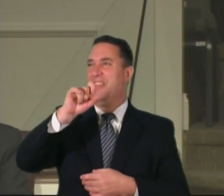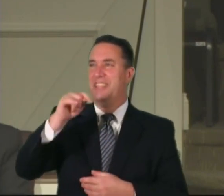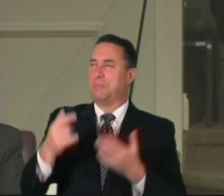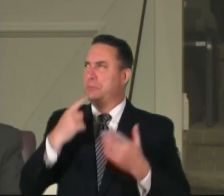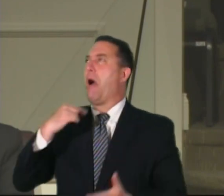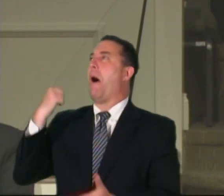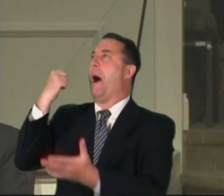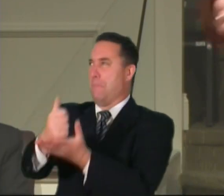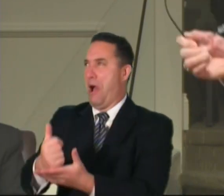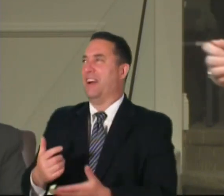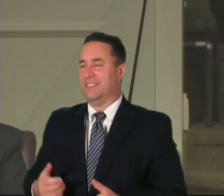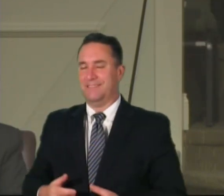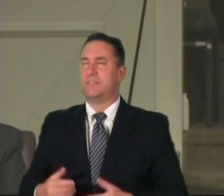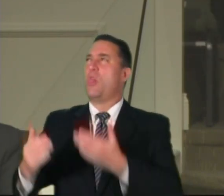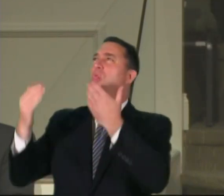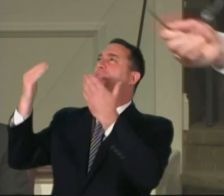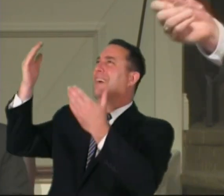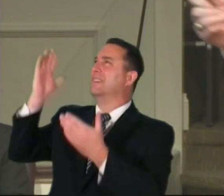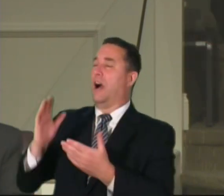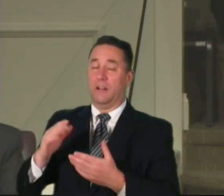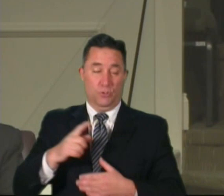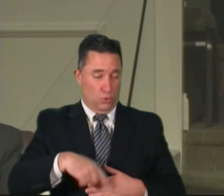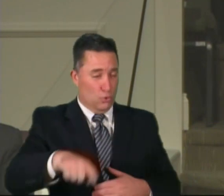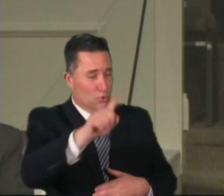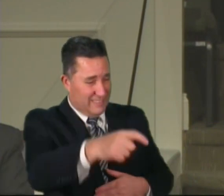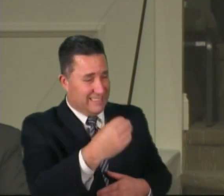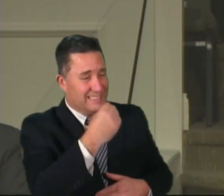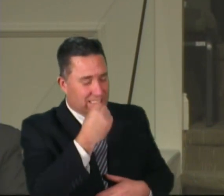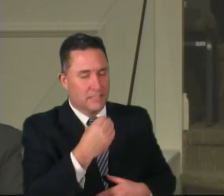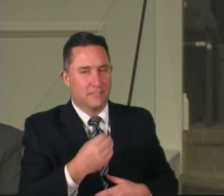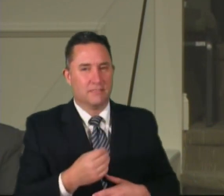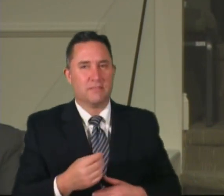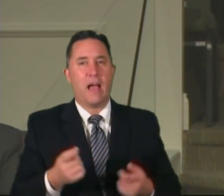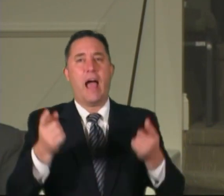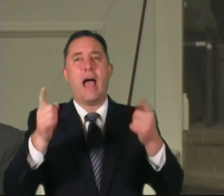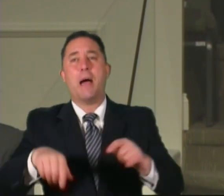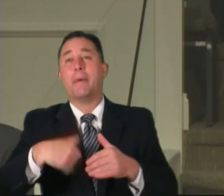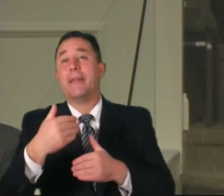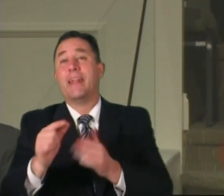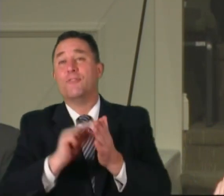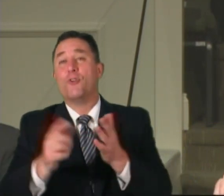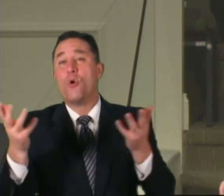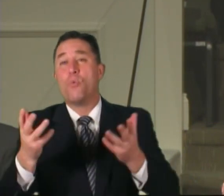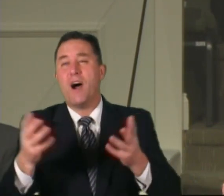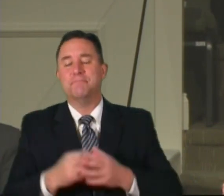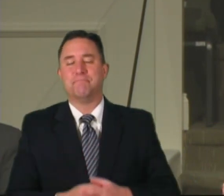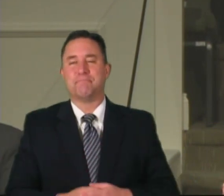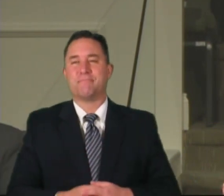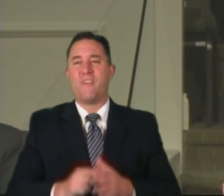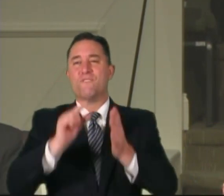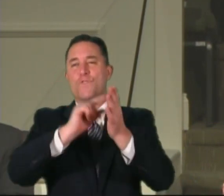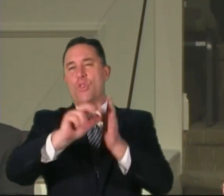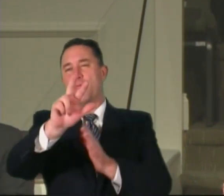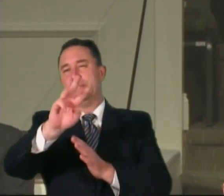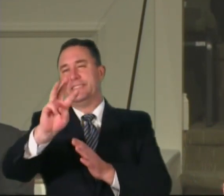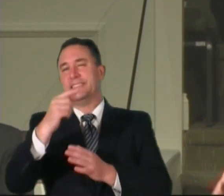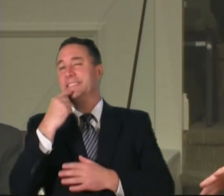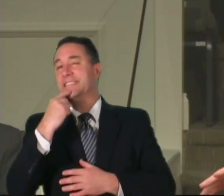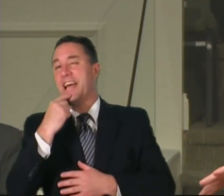amen. He gave thanks. He said, you guys eat something. Notice what happened in the next verse, would you? The Bible says in verse number